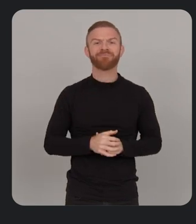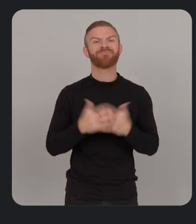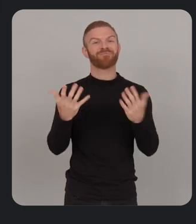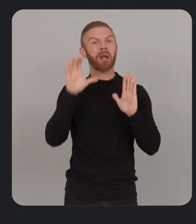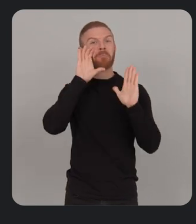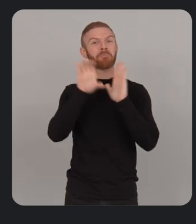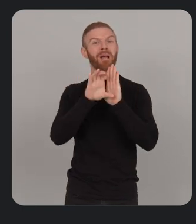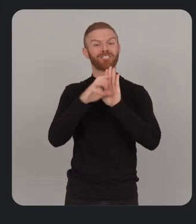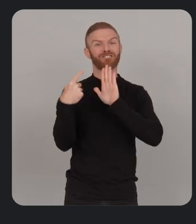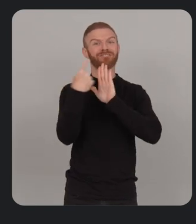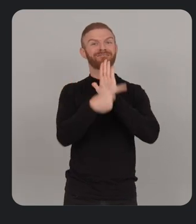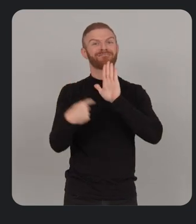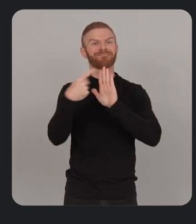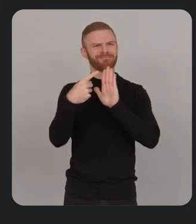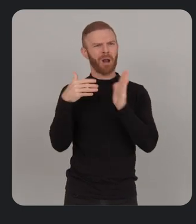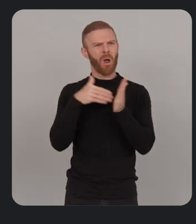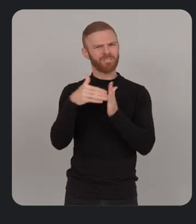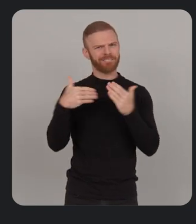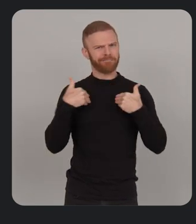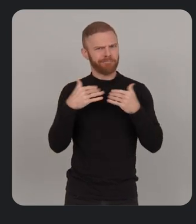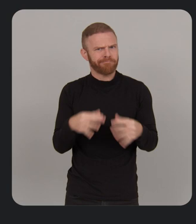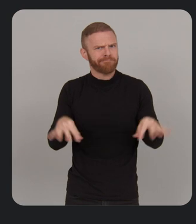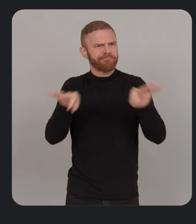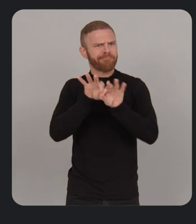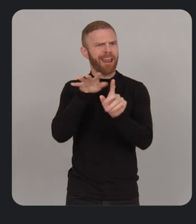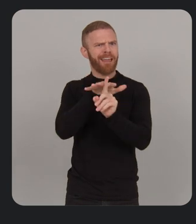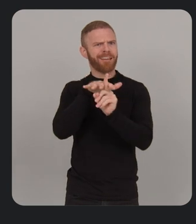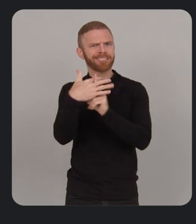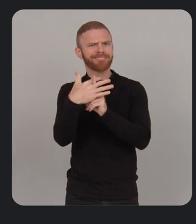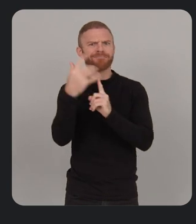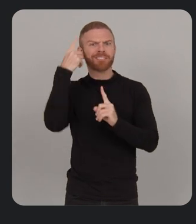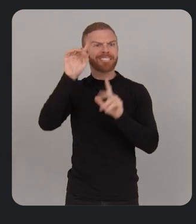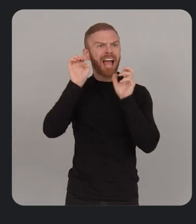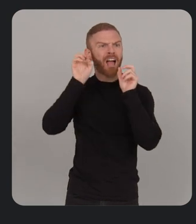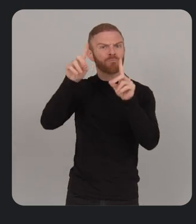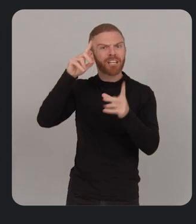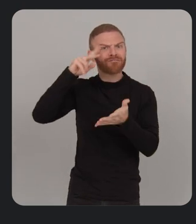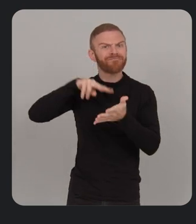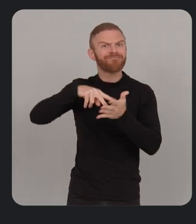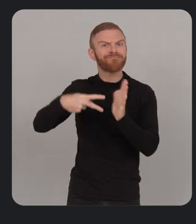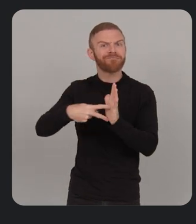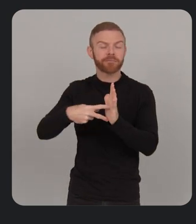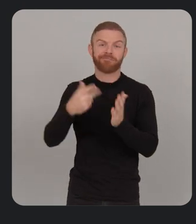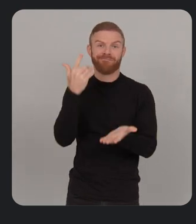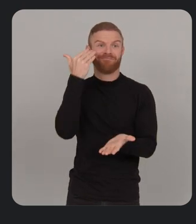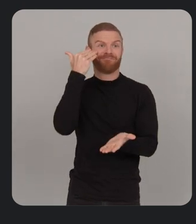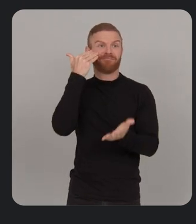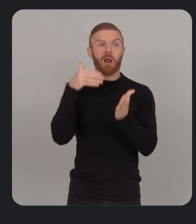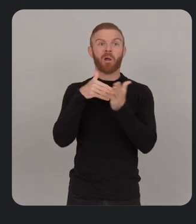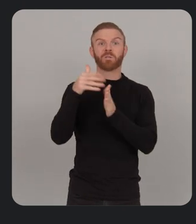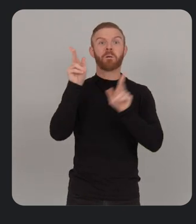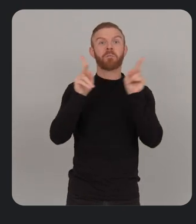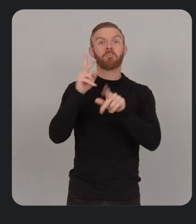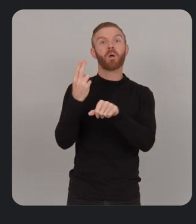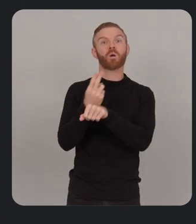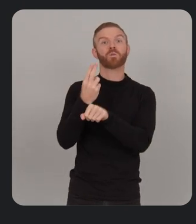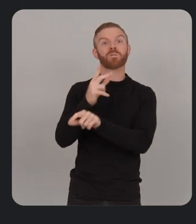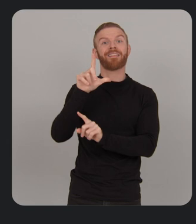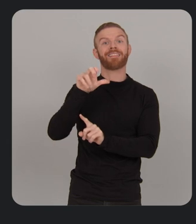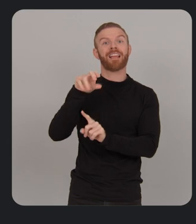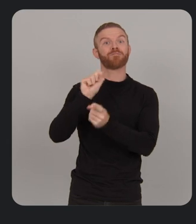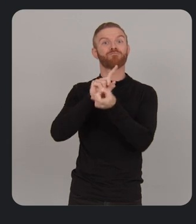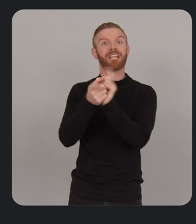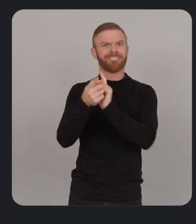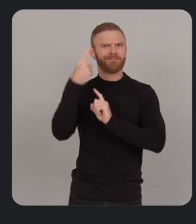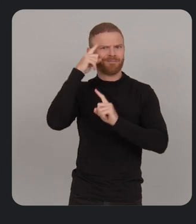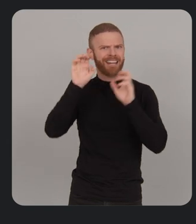Oftentimes, though, the image has super important context, especially for educational content like this, which is one of